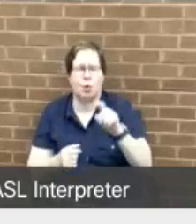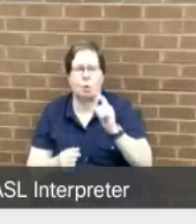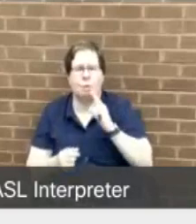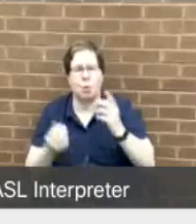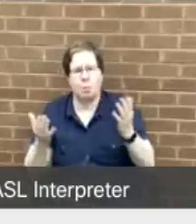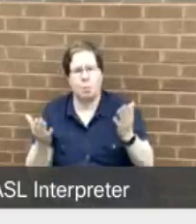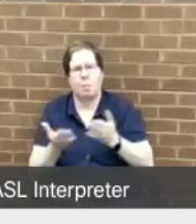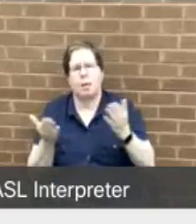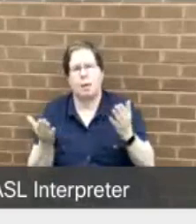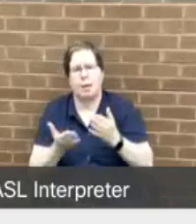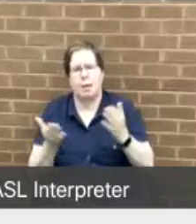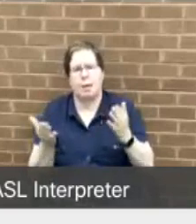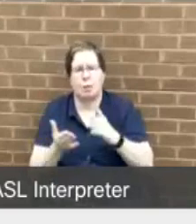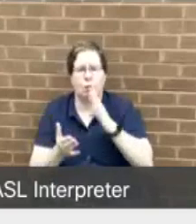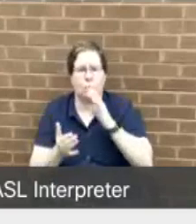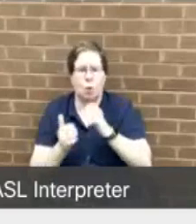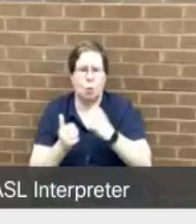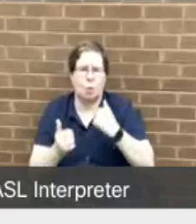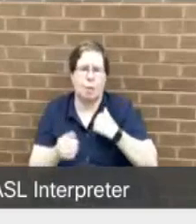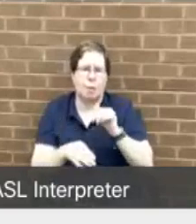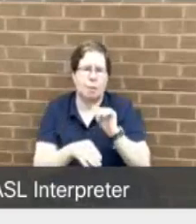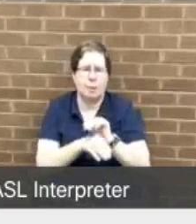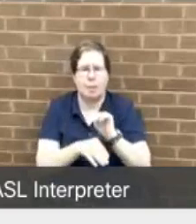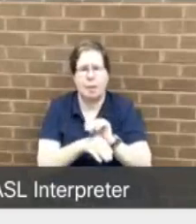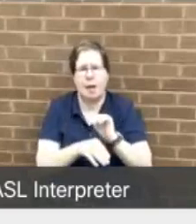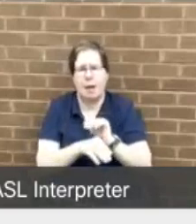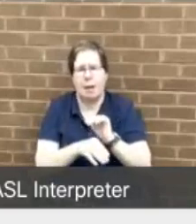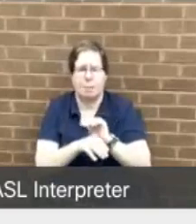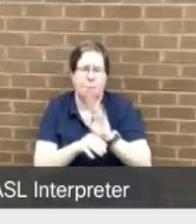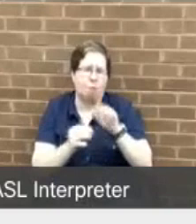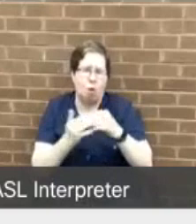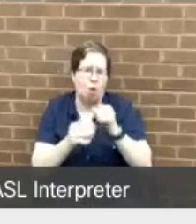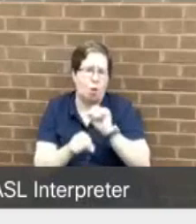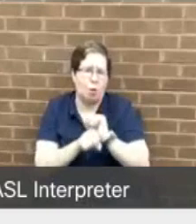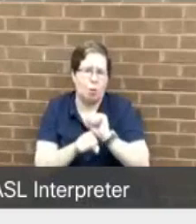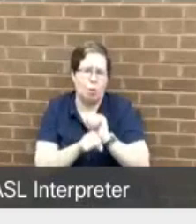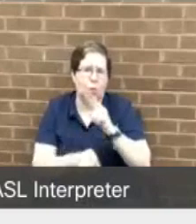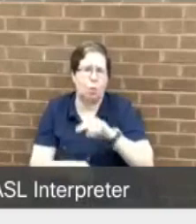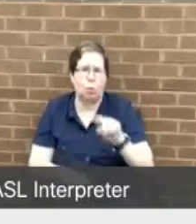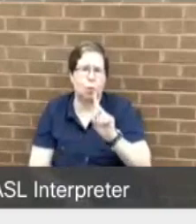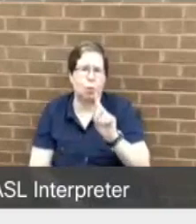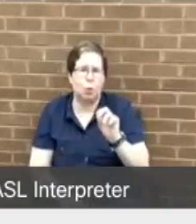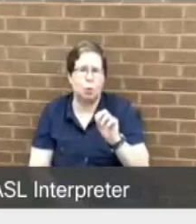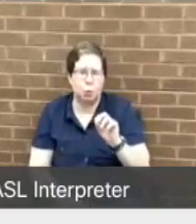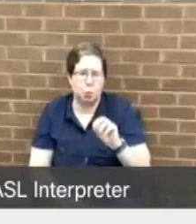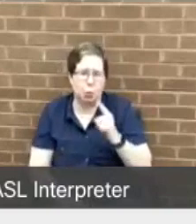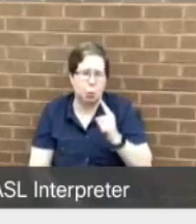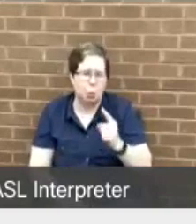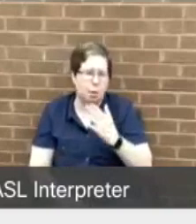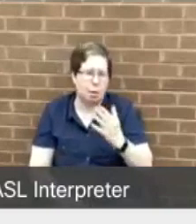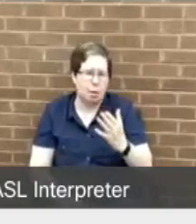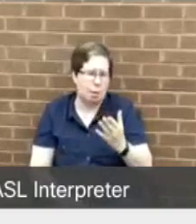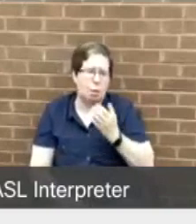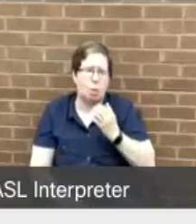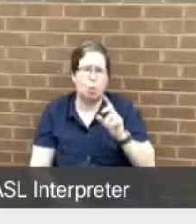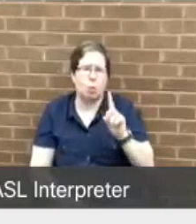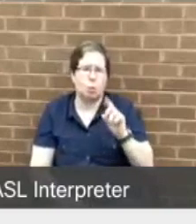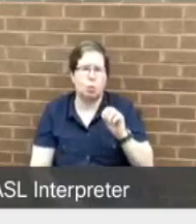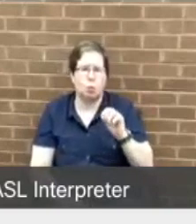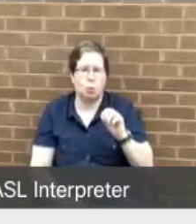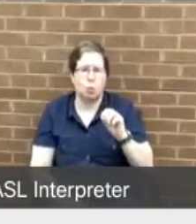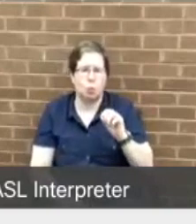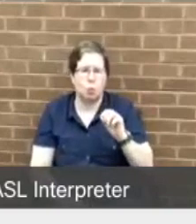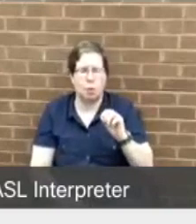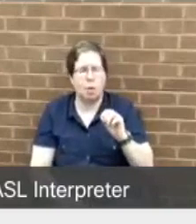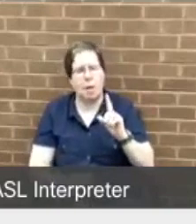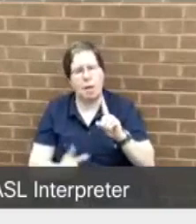here to talk with us tonight and for all the work you do. I want to start off